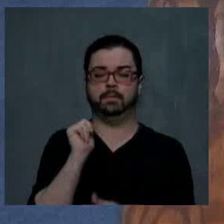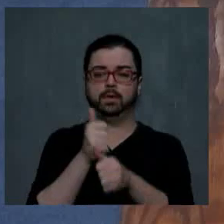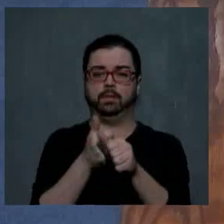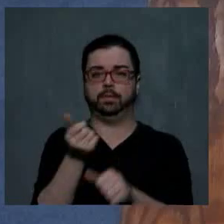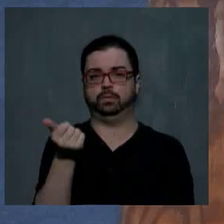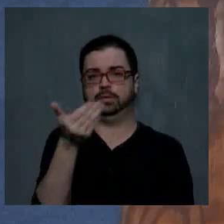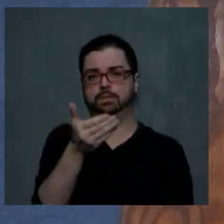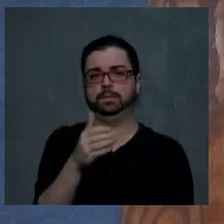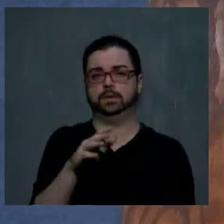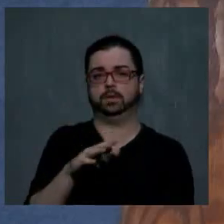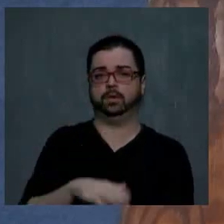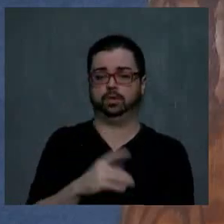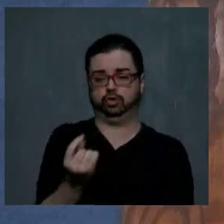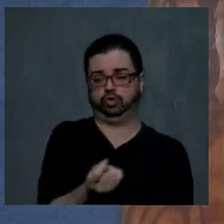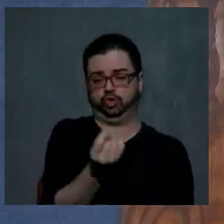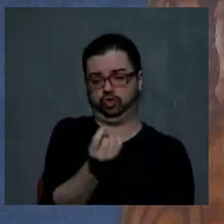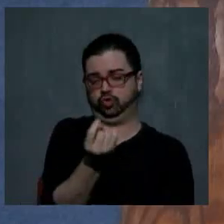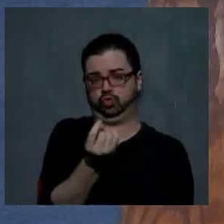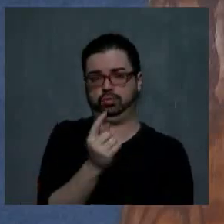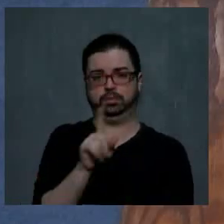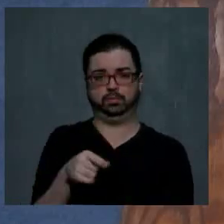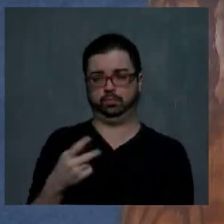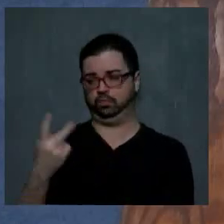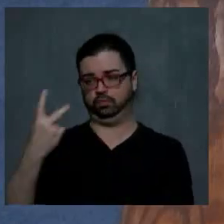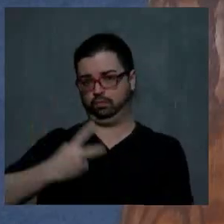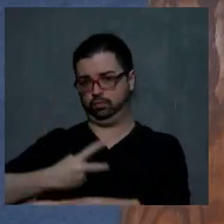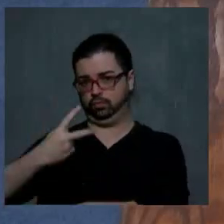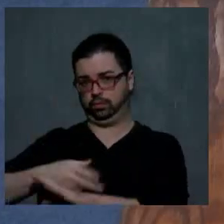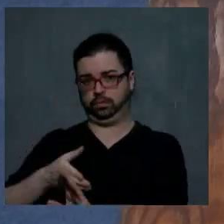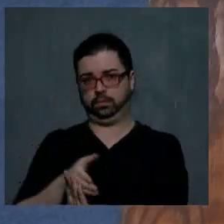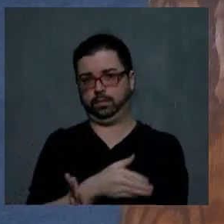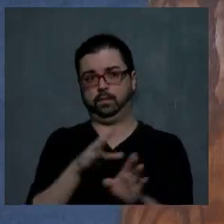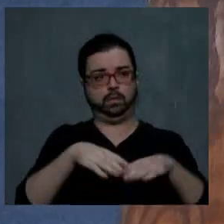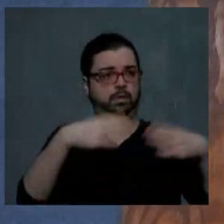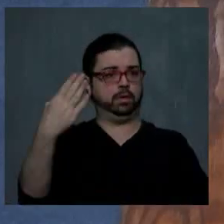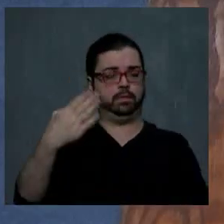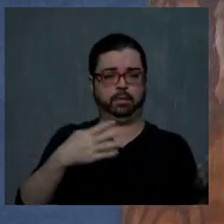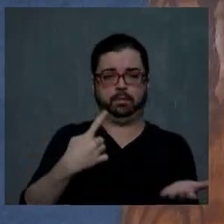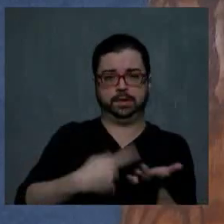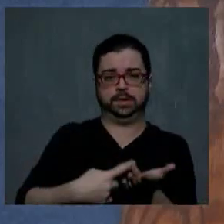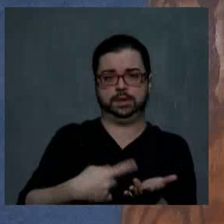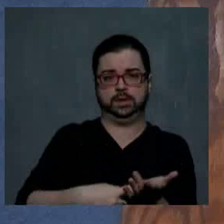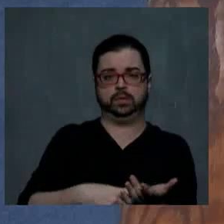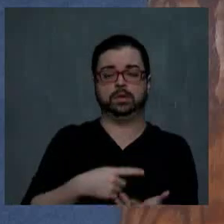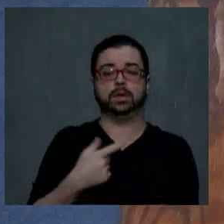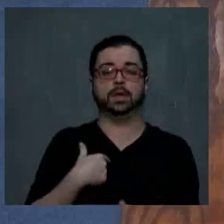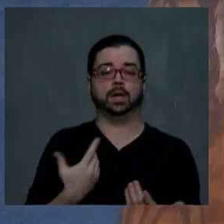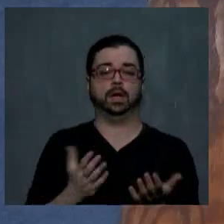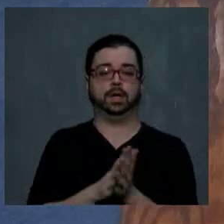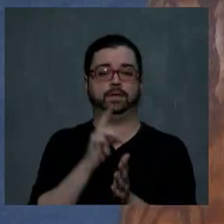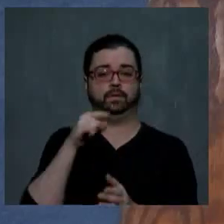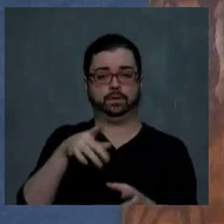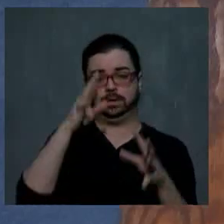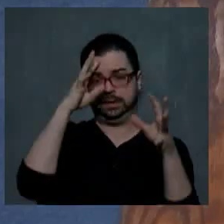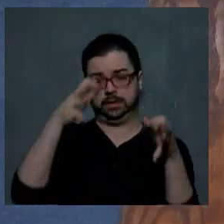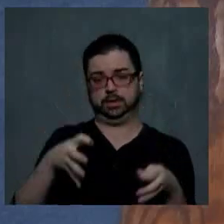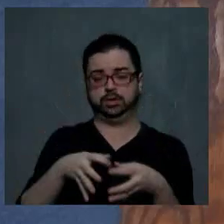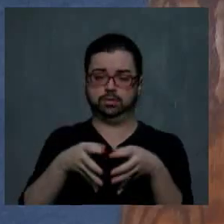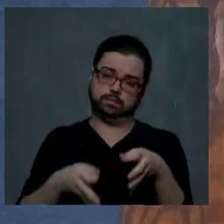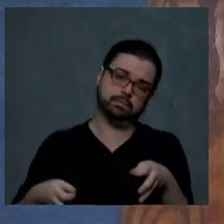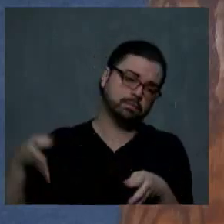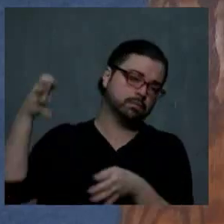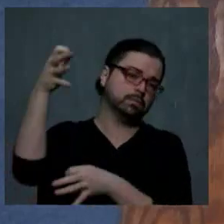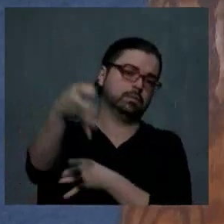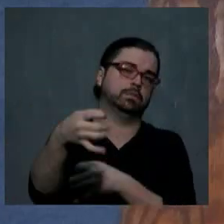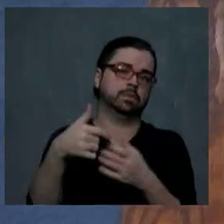mere 2 days before the public hearing. As for the decision to be deferred until the next meeting, since it is estimated that the clearing